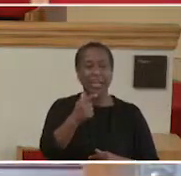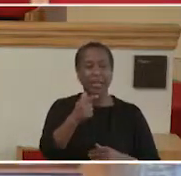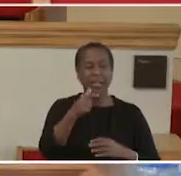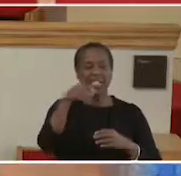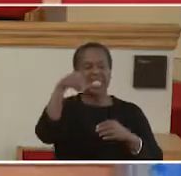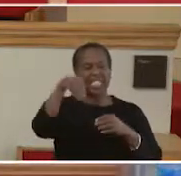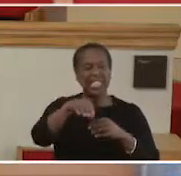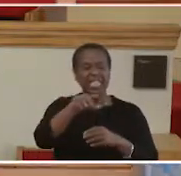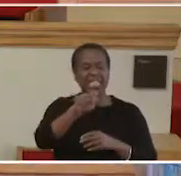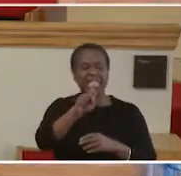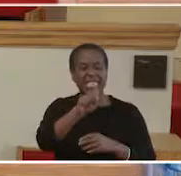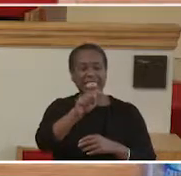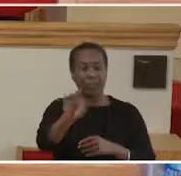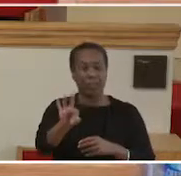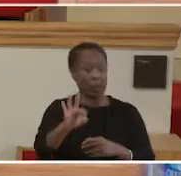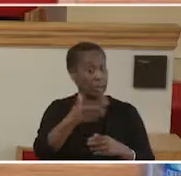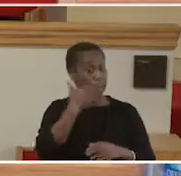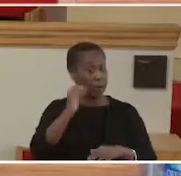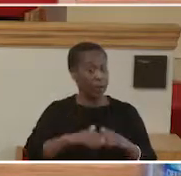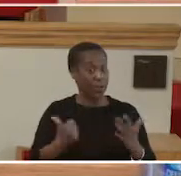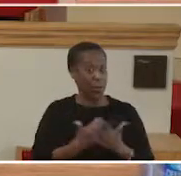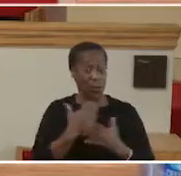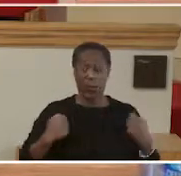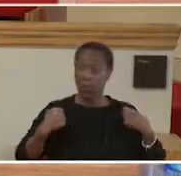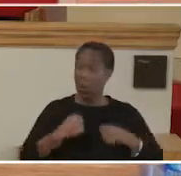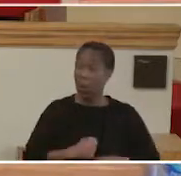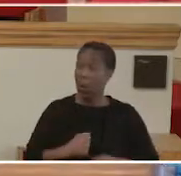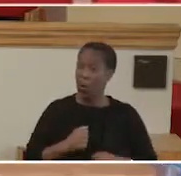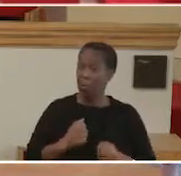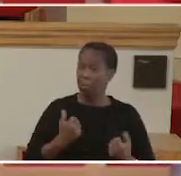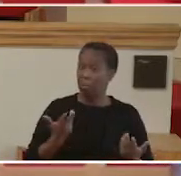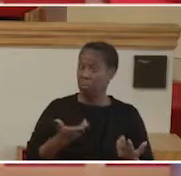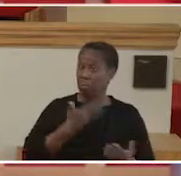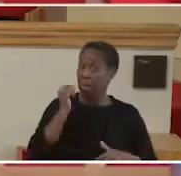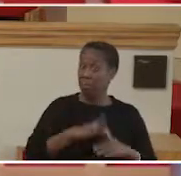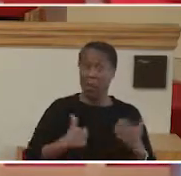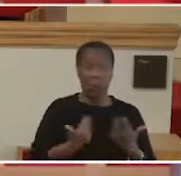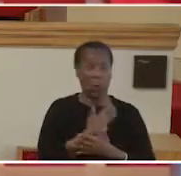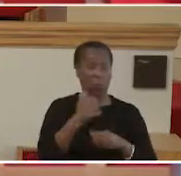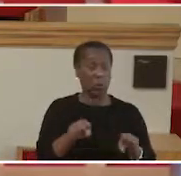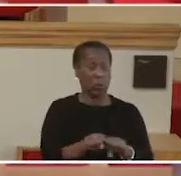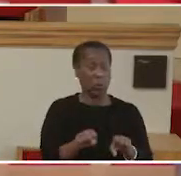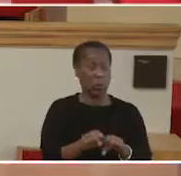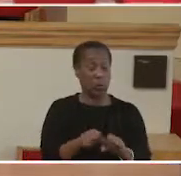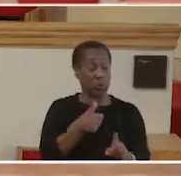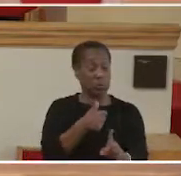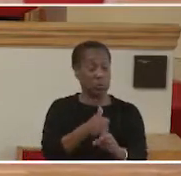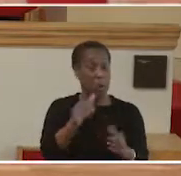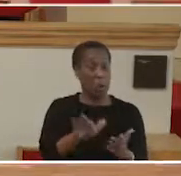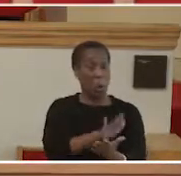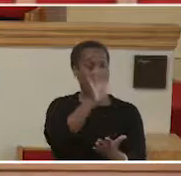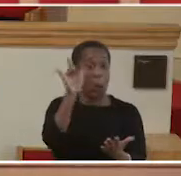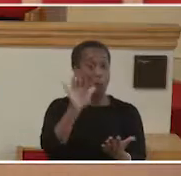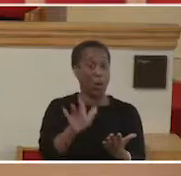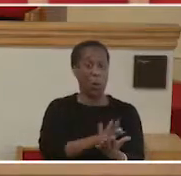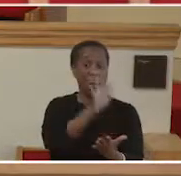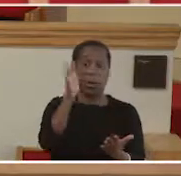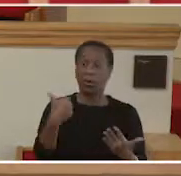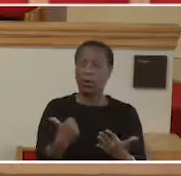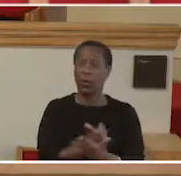That's better than a new coat or a new pair of shoes. Glory to the newborn